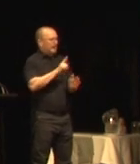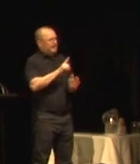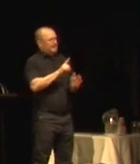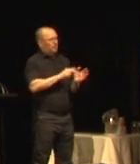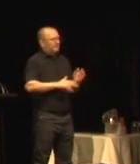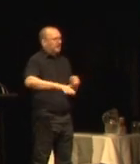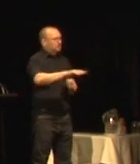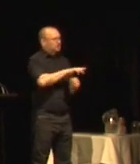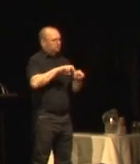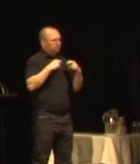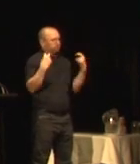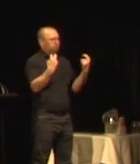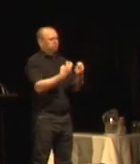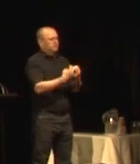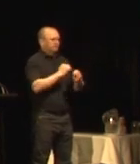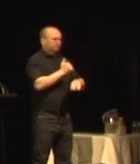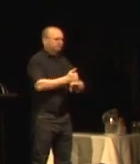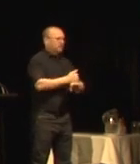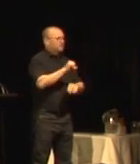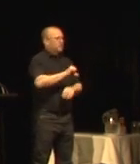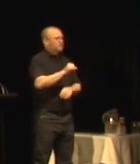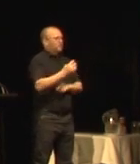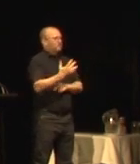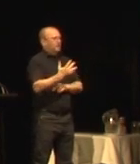1945 to prevent World War III.